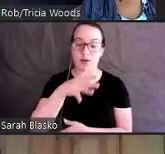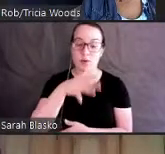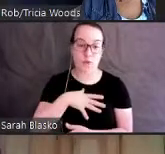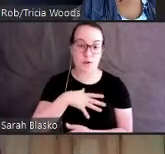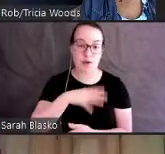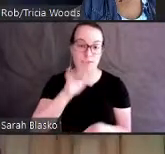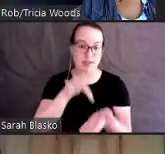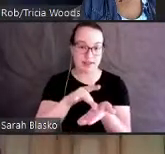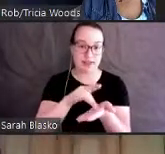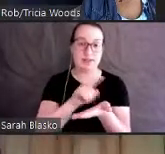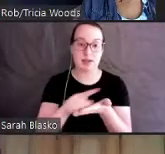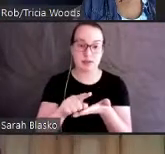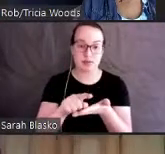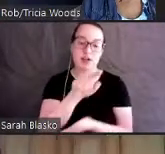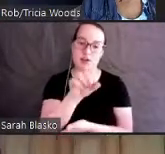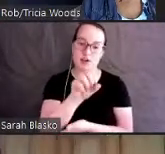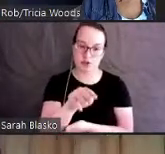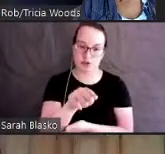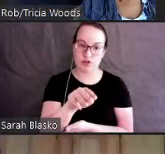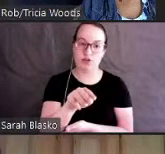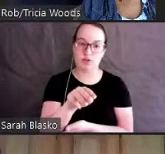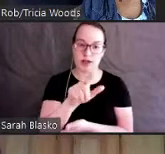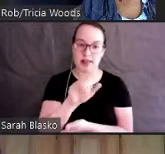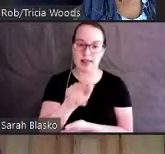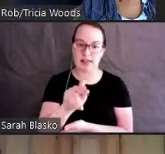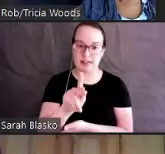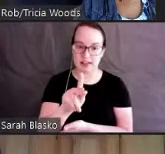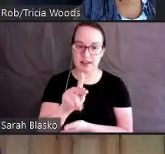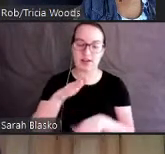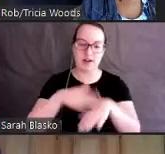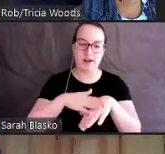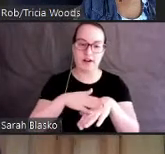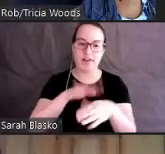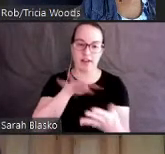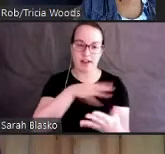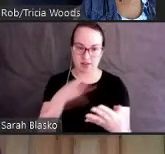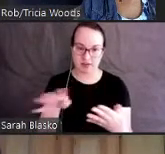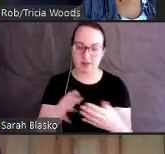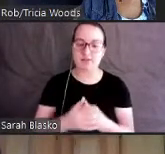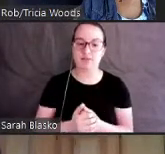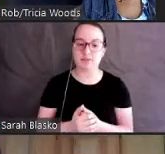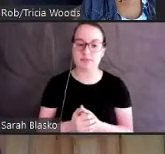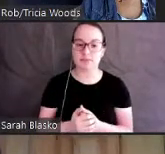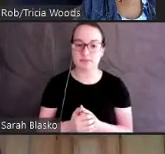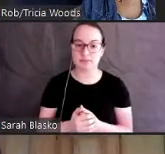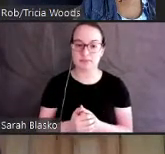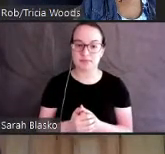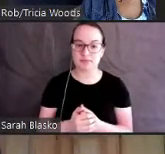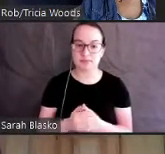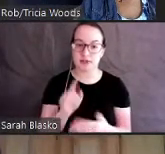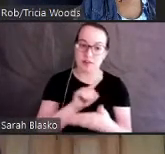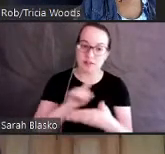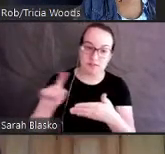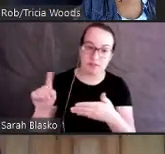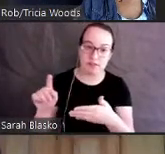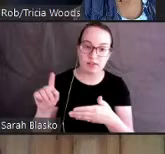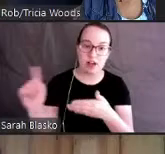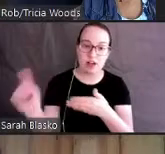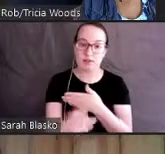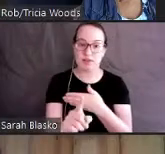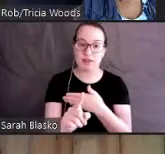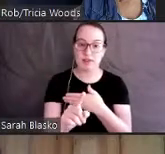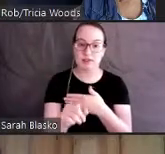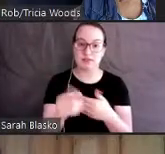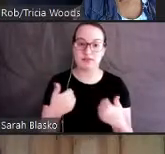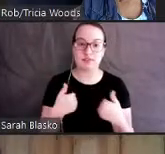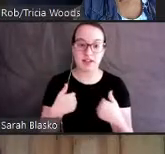back on Zoom. The link for that can be found in the calendar. And then the following week, we have our